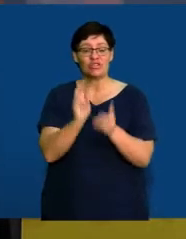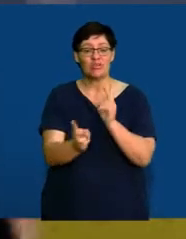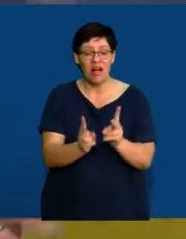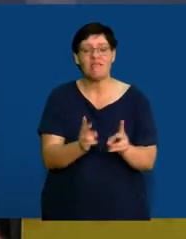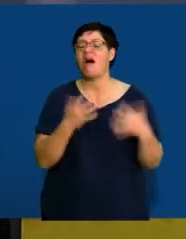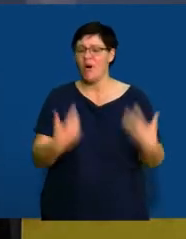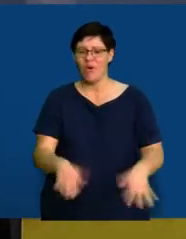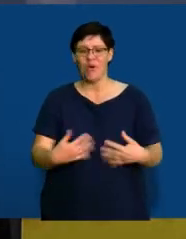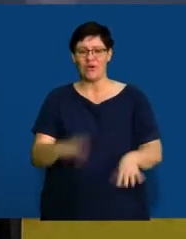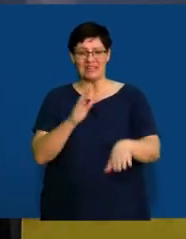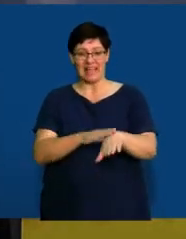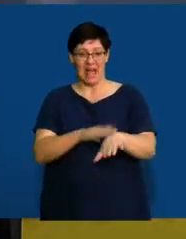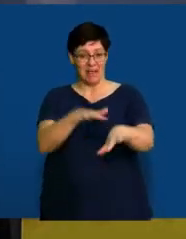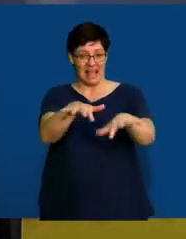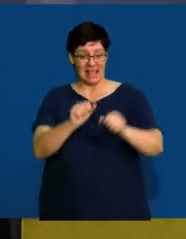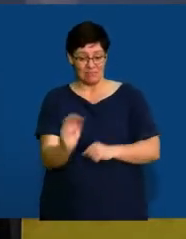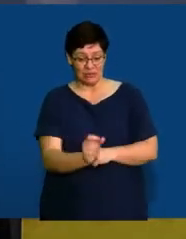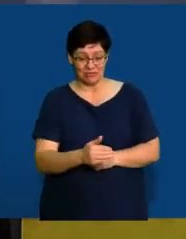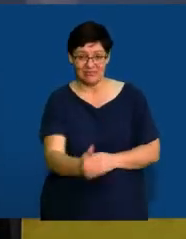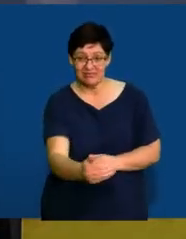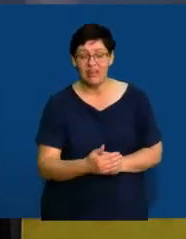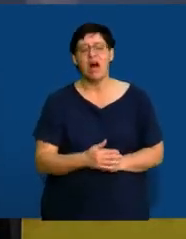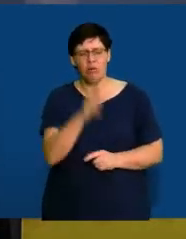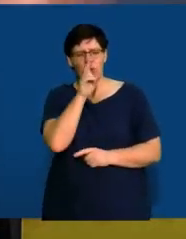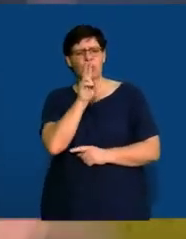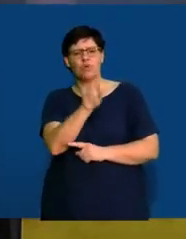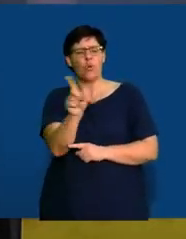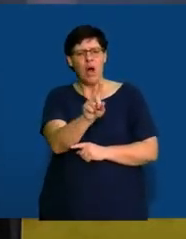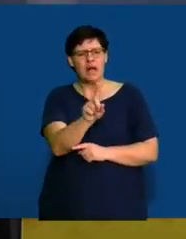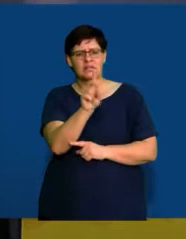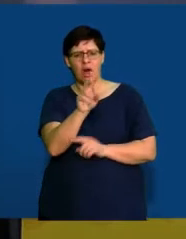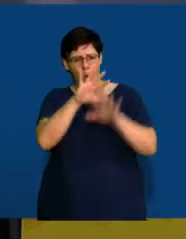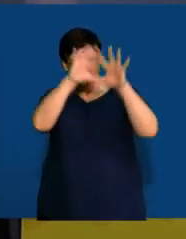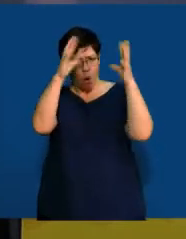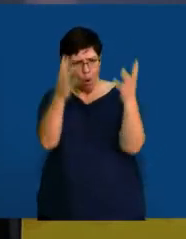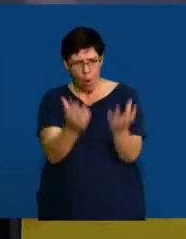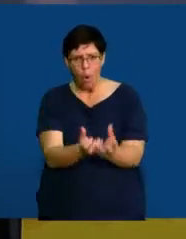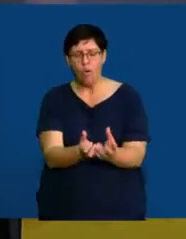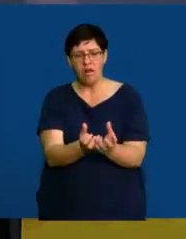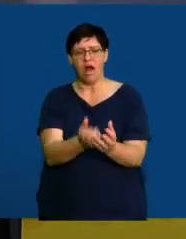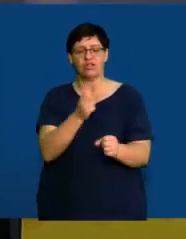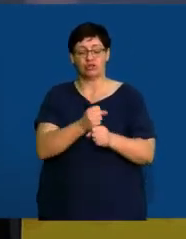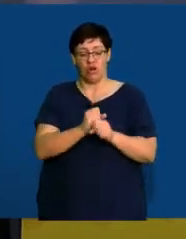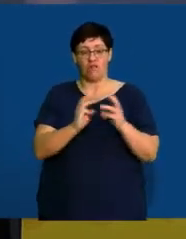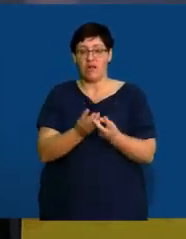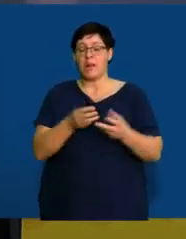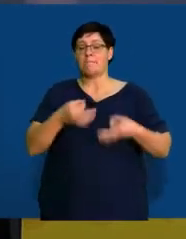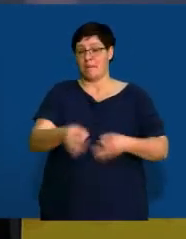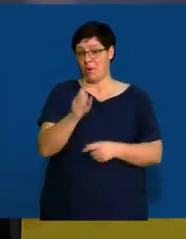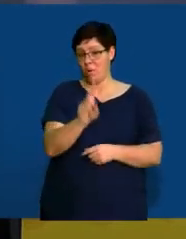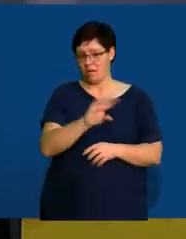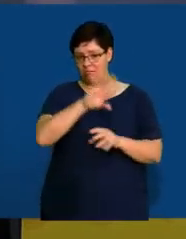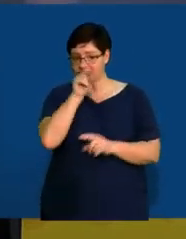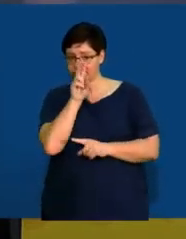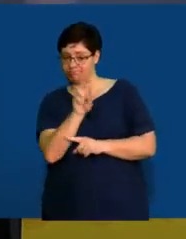time for the examinations. And we're going to be looking at an overview of Geography Paper 1. By the end of